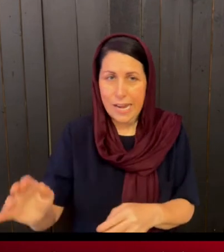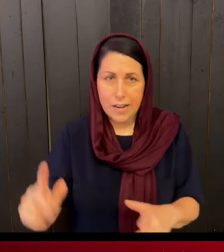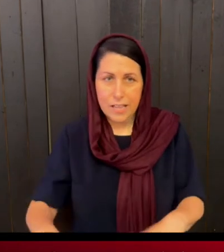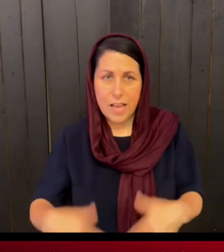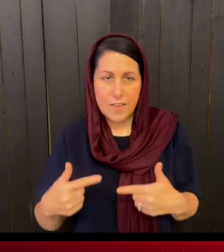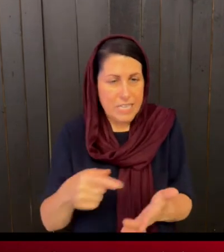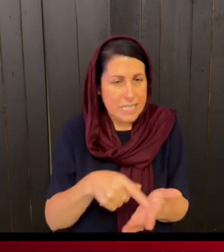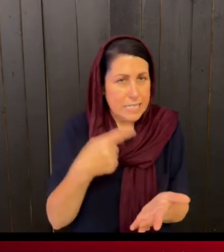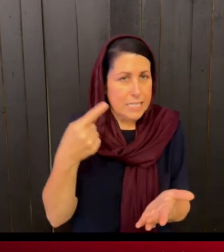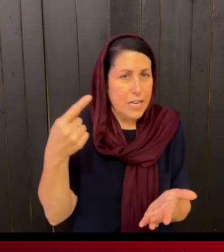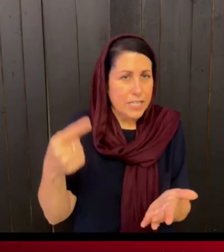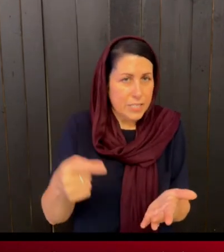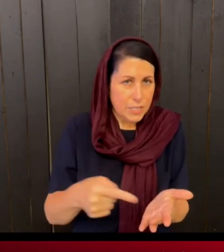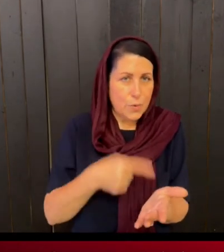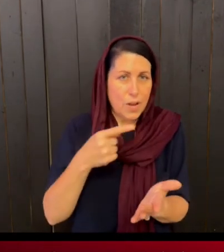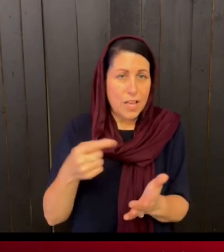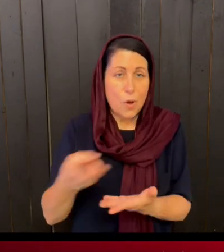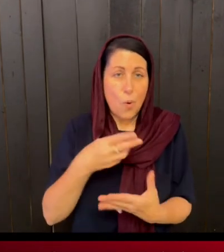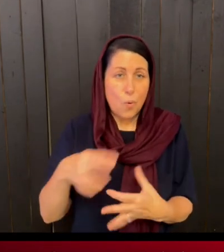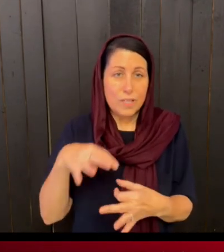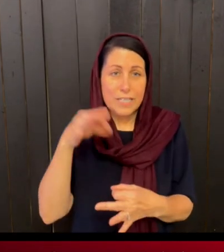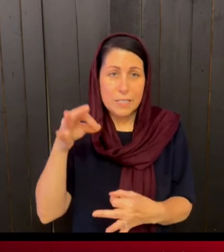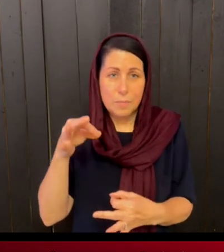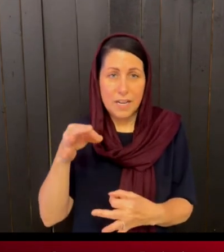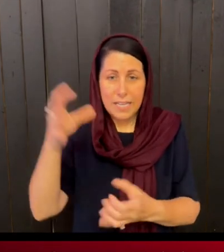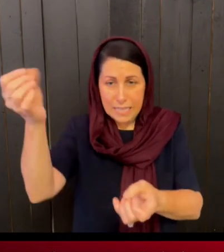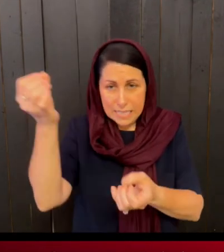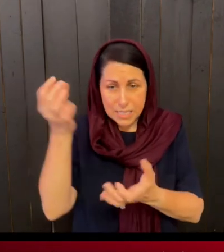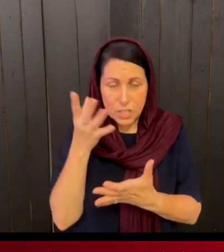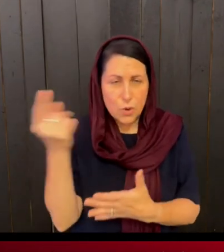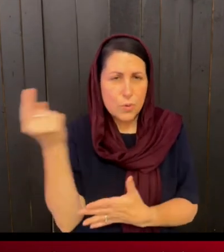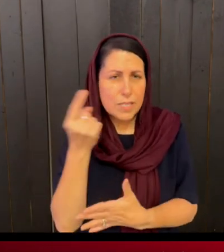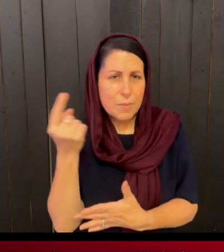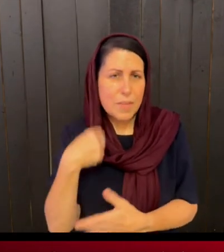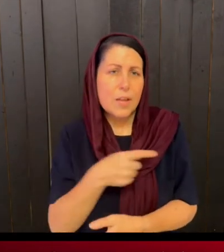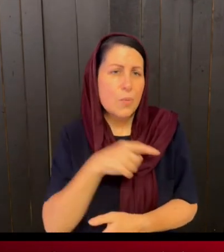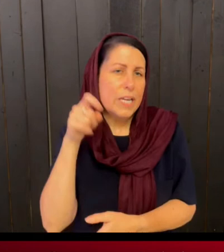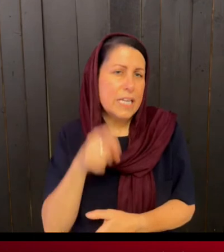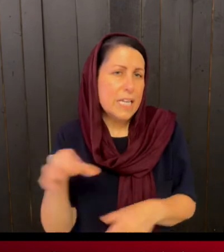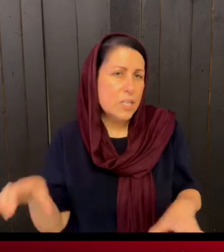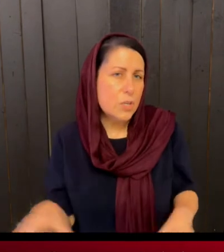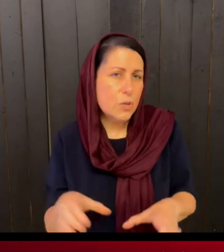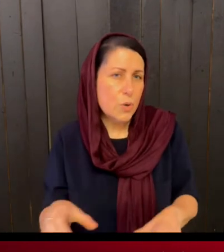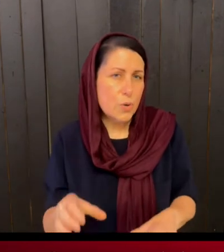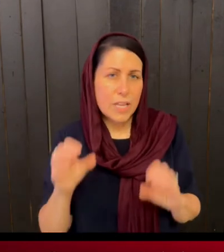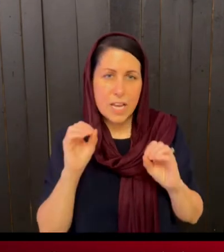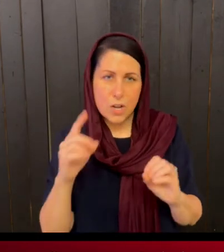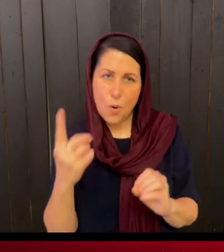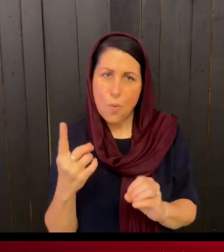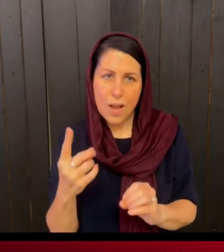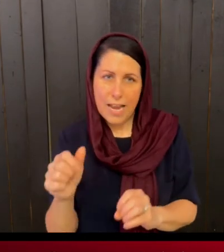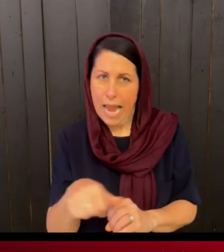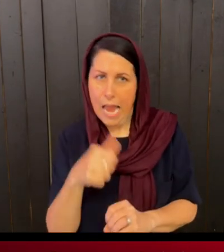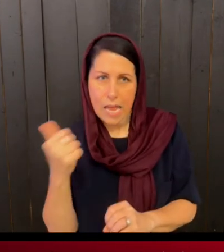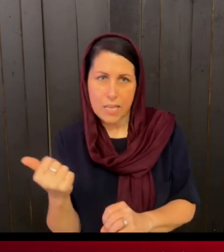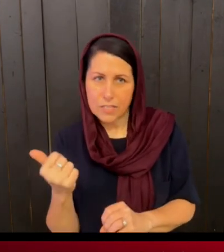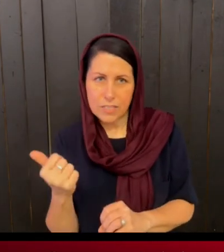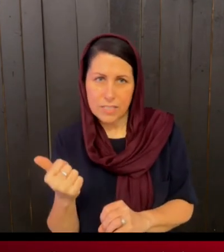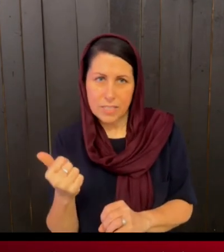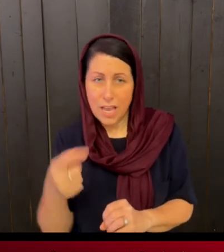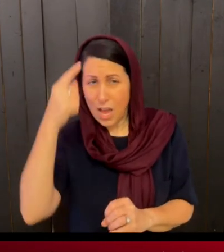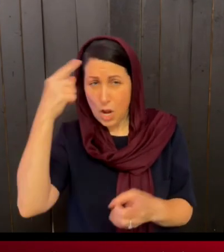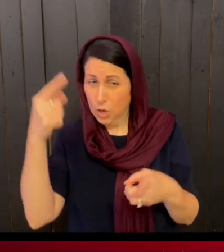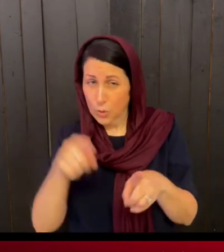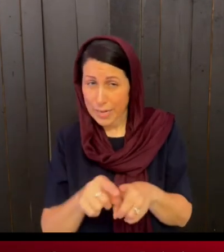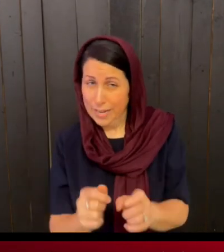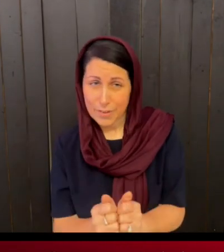be something the Holy Spirit tells us to do, wants us to do, that nobody else is going to agree with. It's